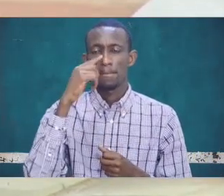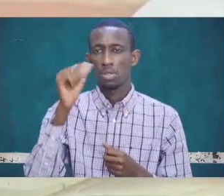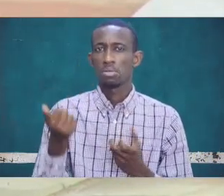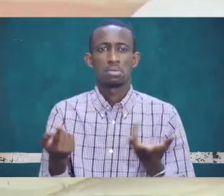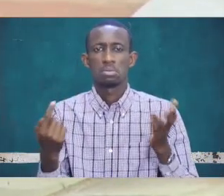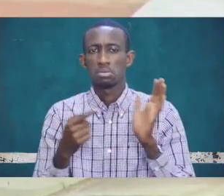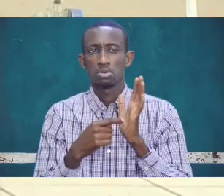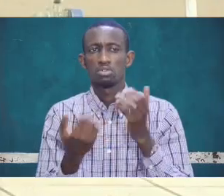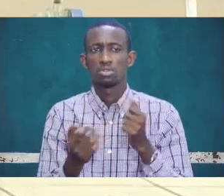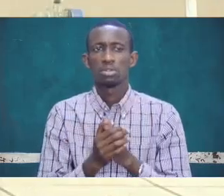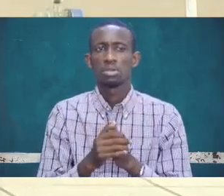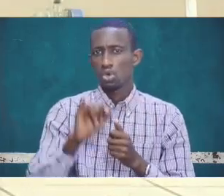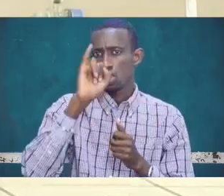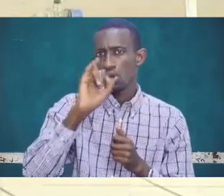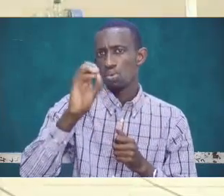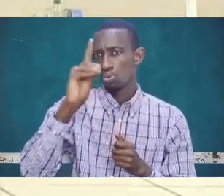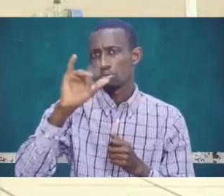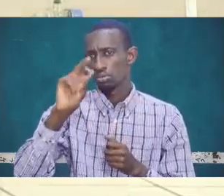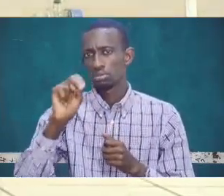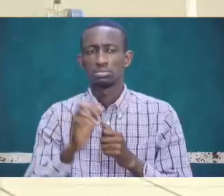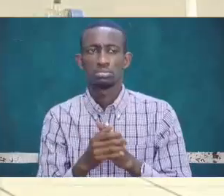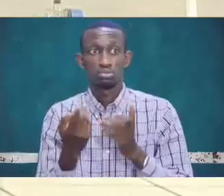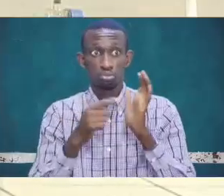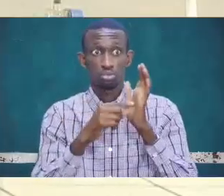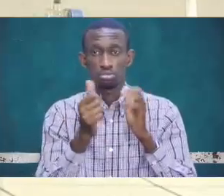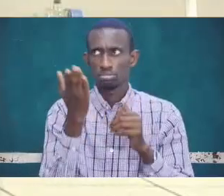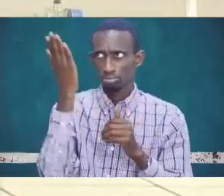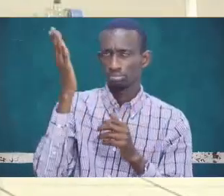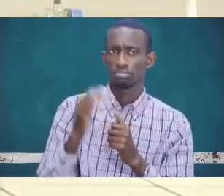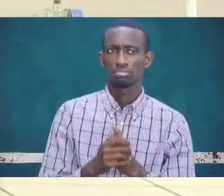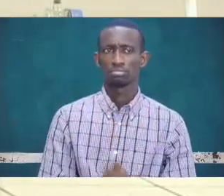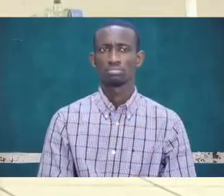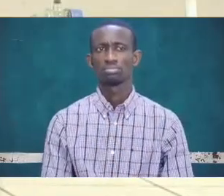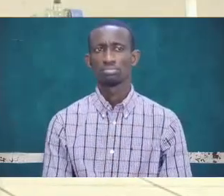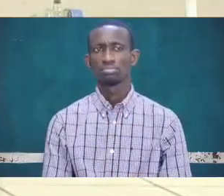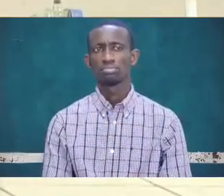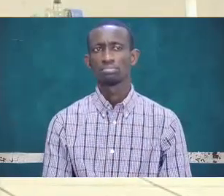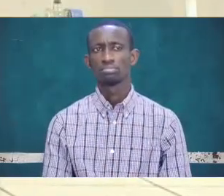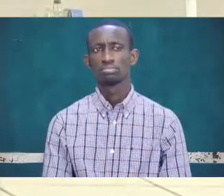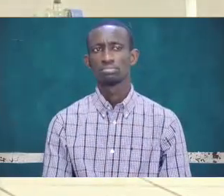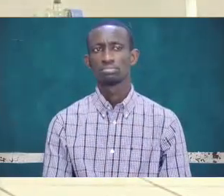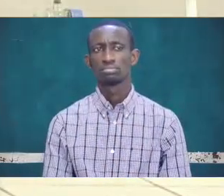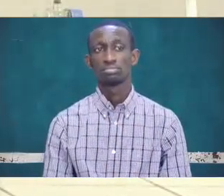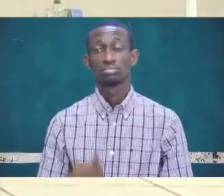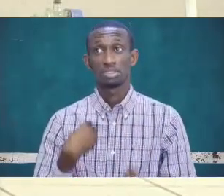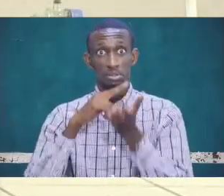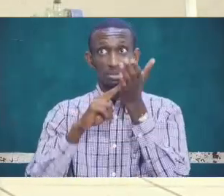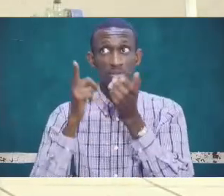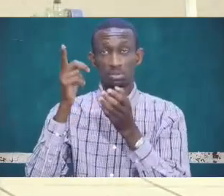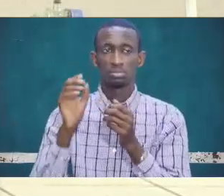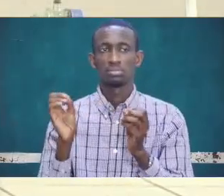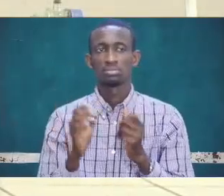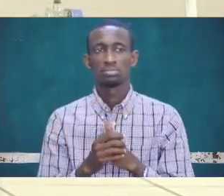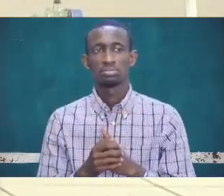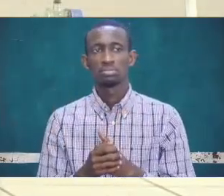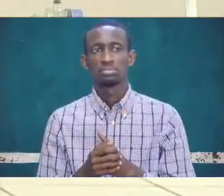iodine, iodine is another example. Iodine is here, but for this one, probably I will not be able to do